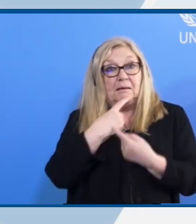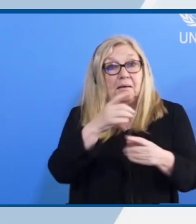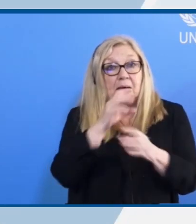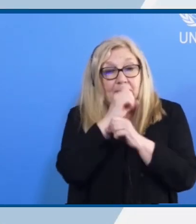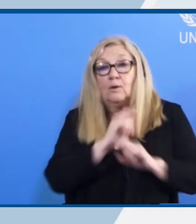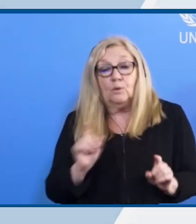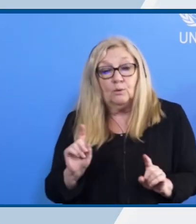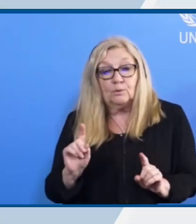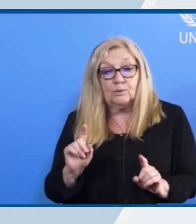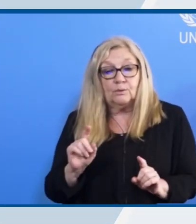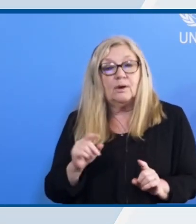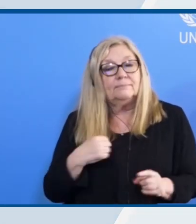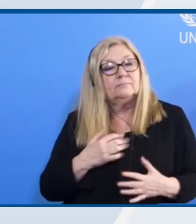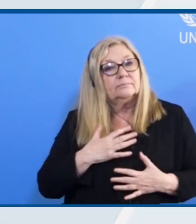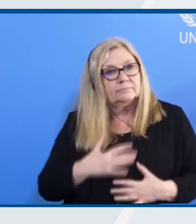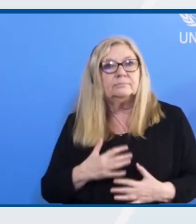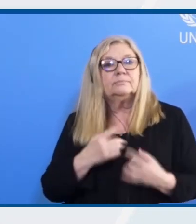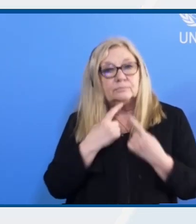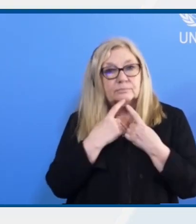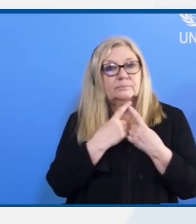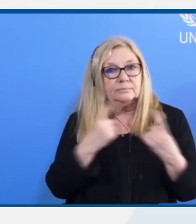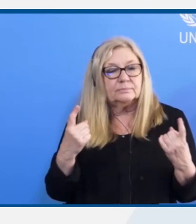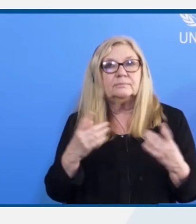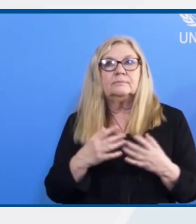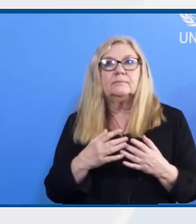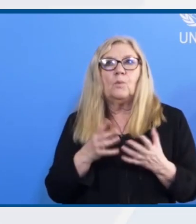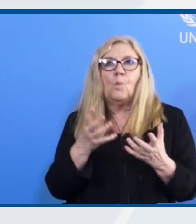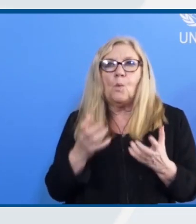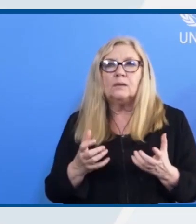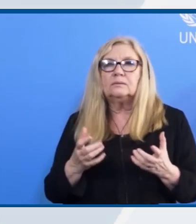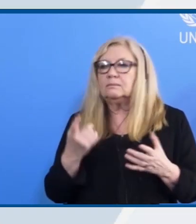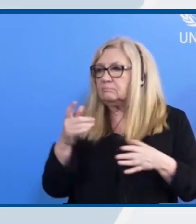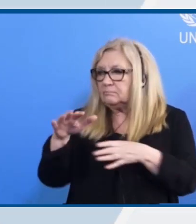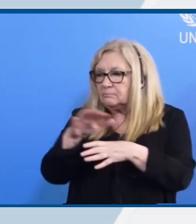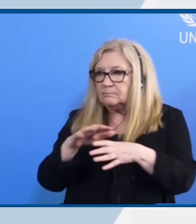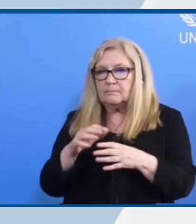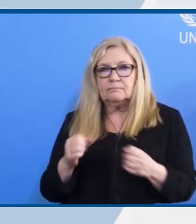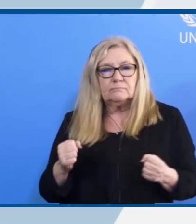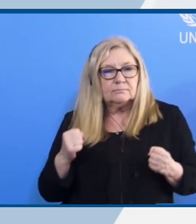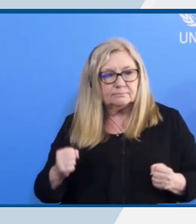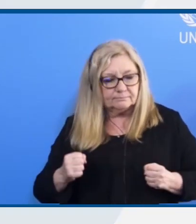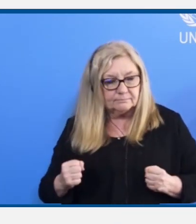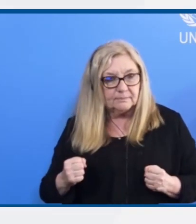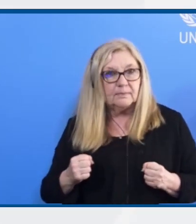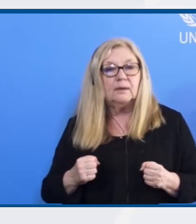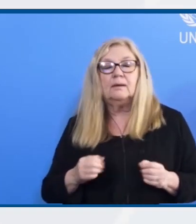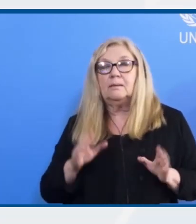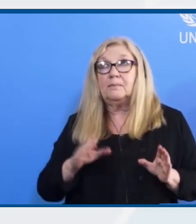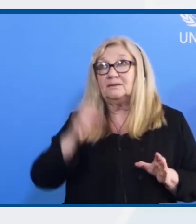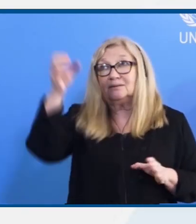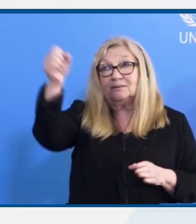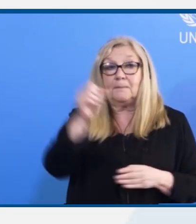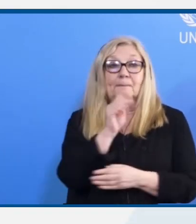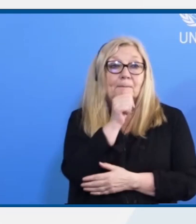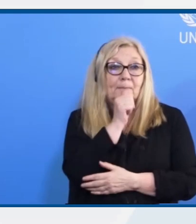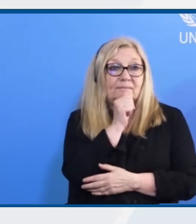provide for a resilient territory, the possibility to attract private investment. This is what